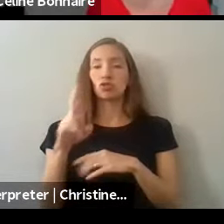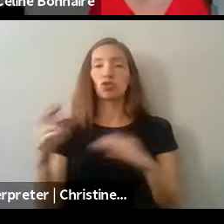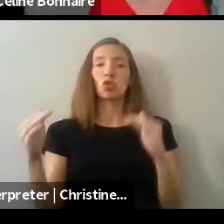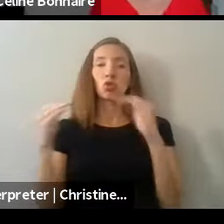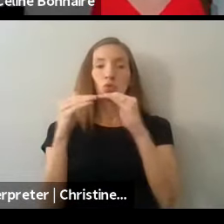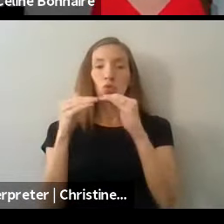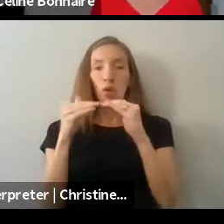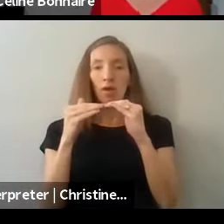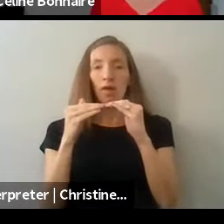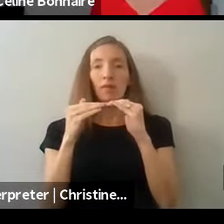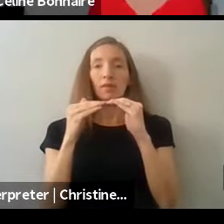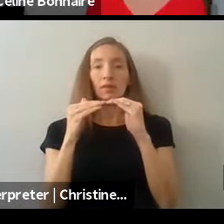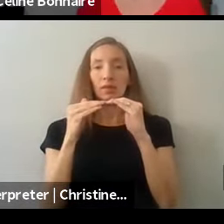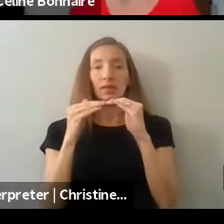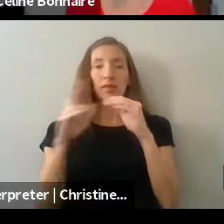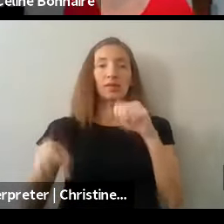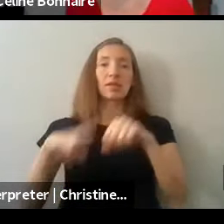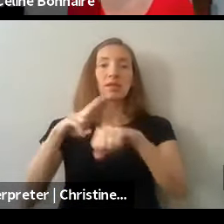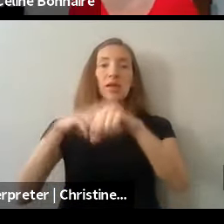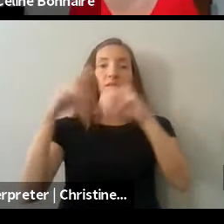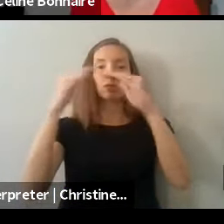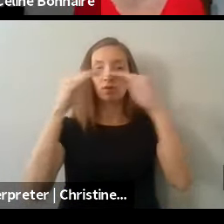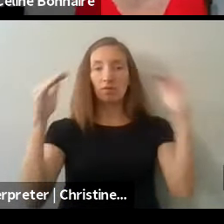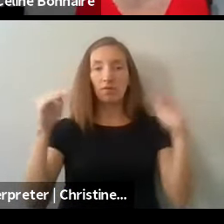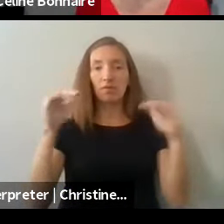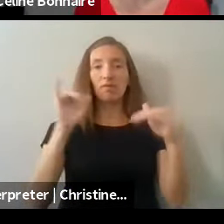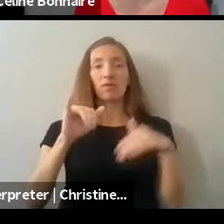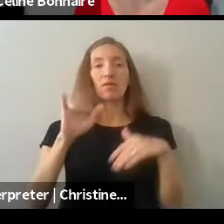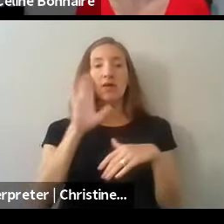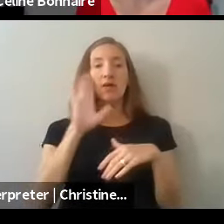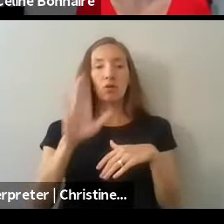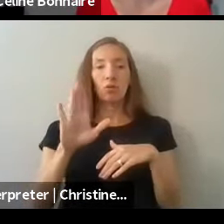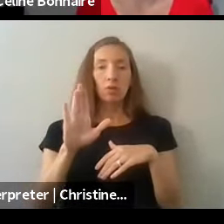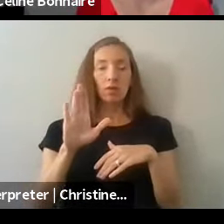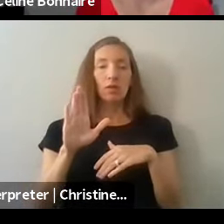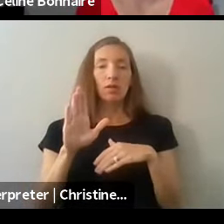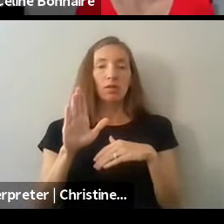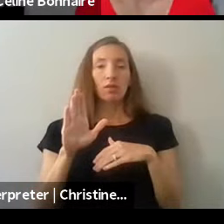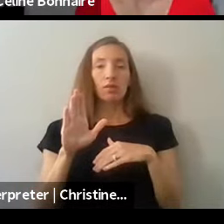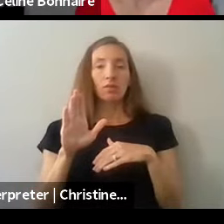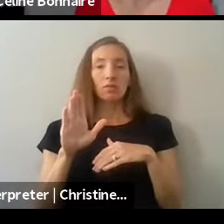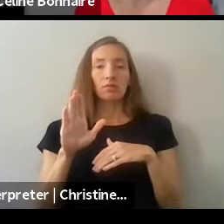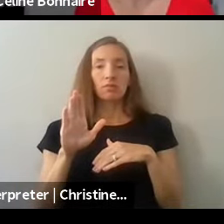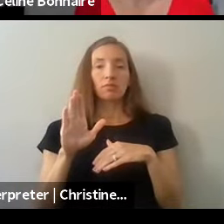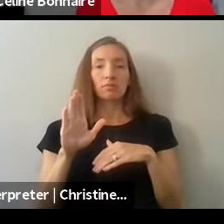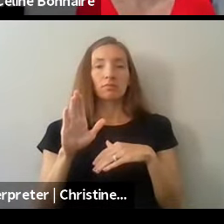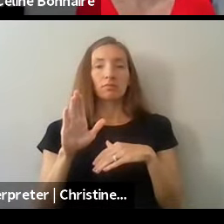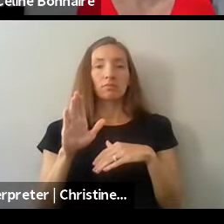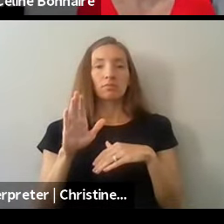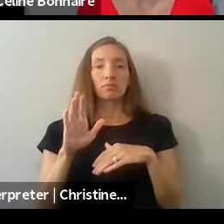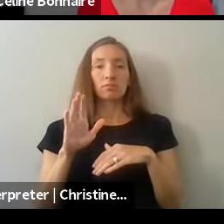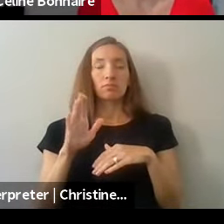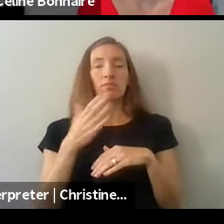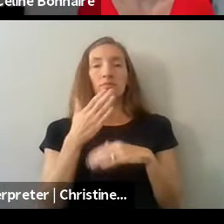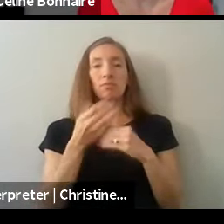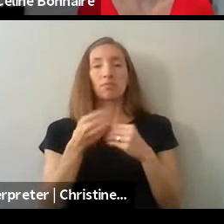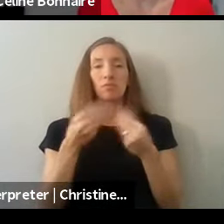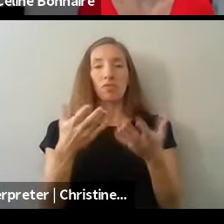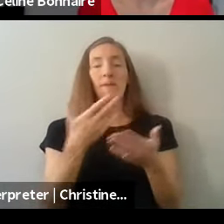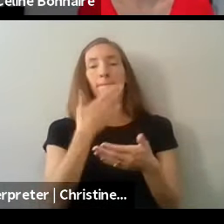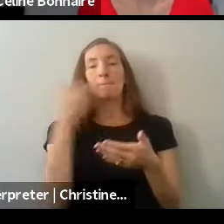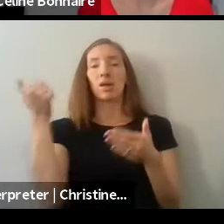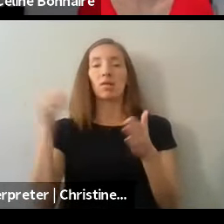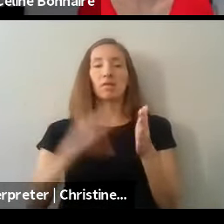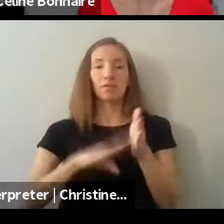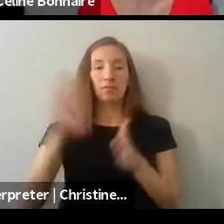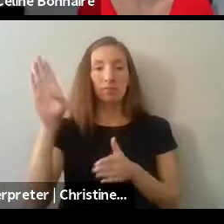that hinder optimal socioeconomic development. Therefore, UNFPA continues to support the integration